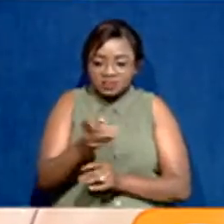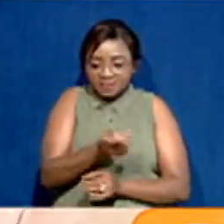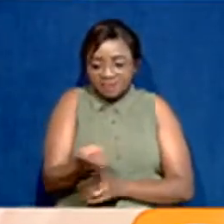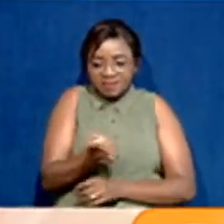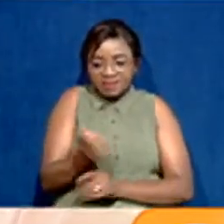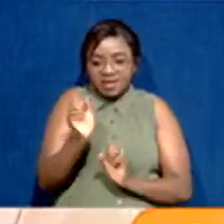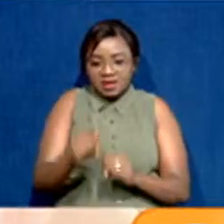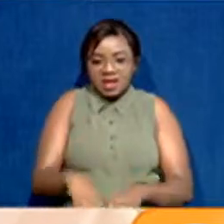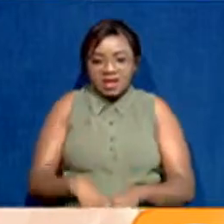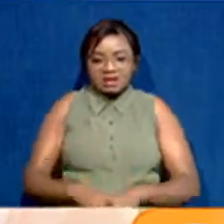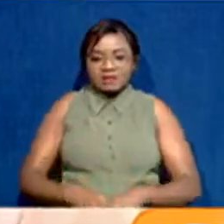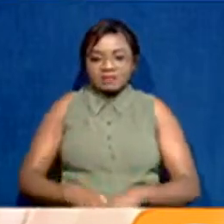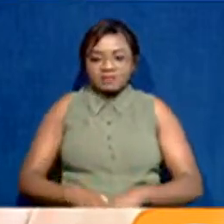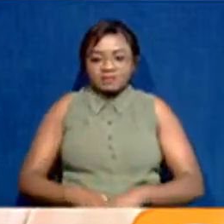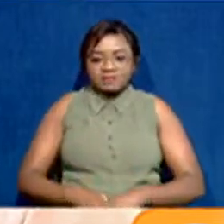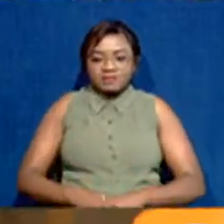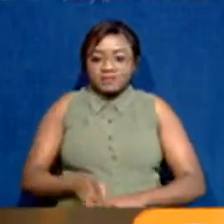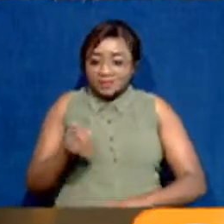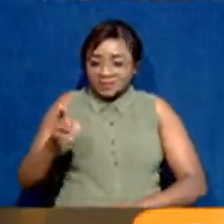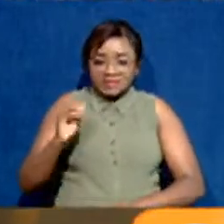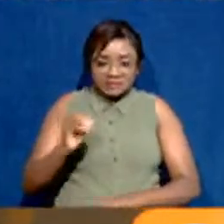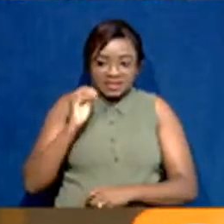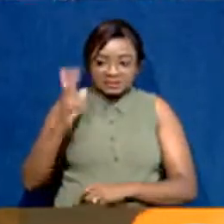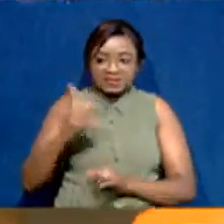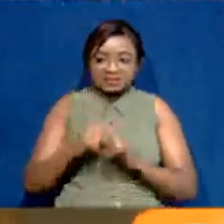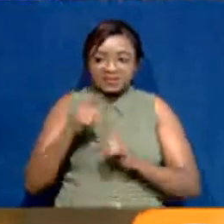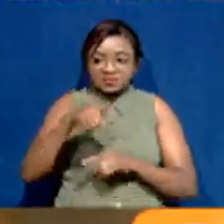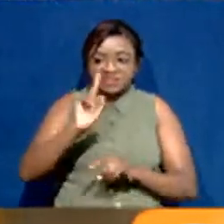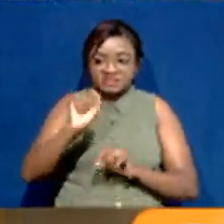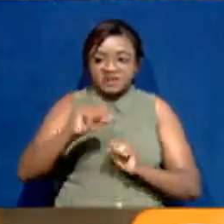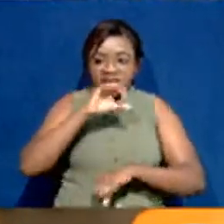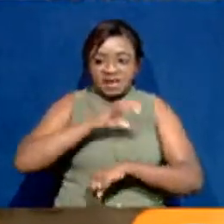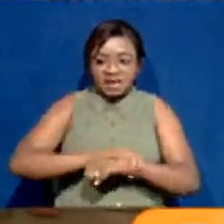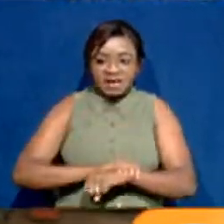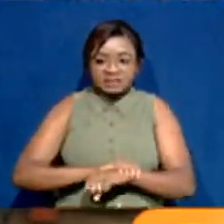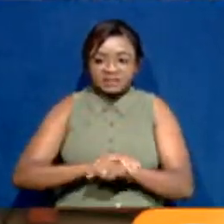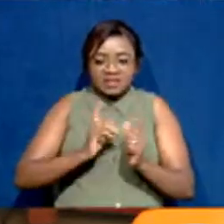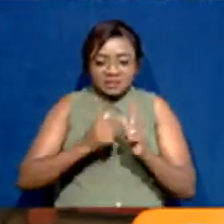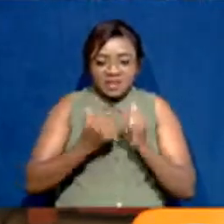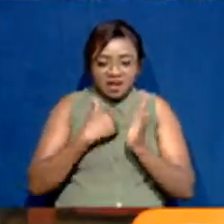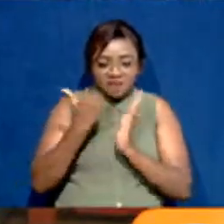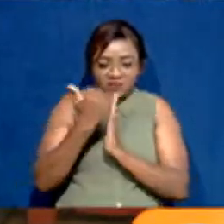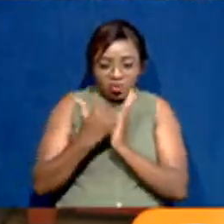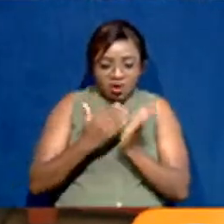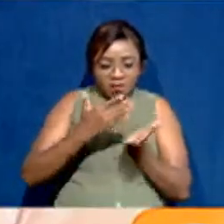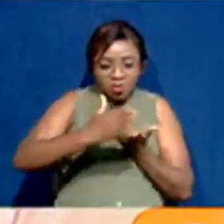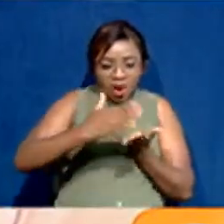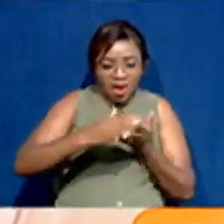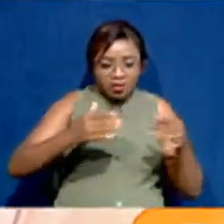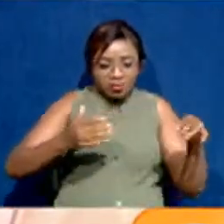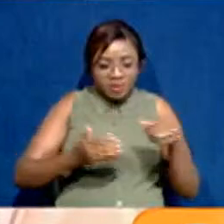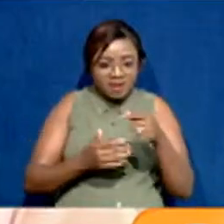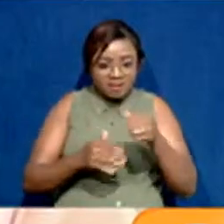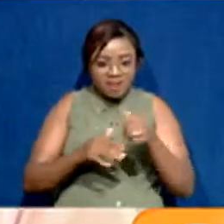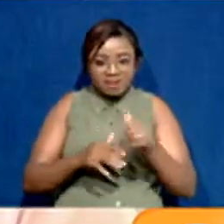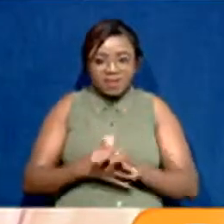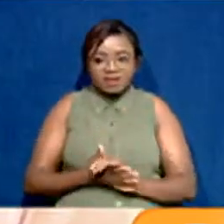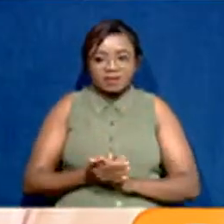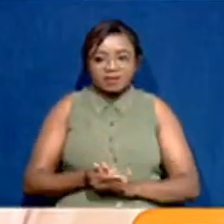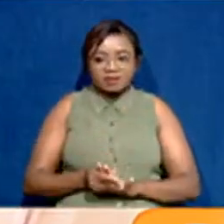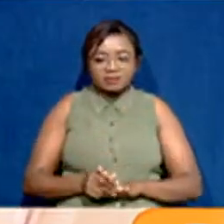what is normally quite an expensive asset, and then we get into a lease program where you pay based on the mileage you drive every